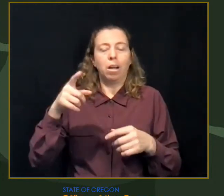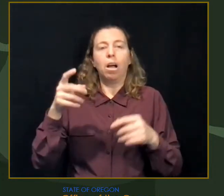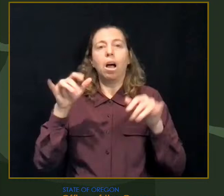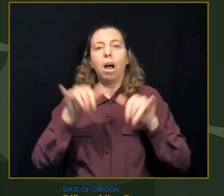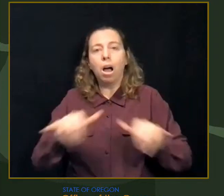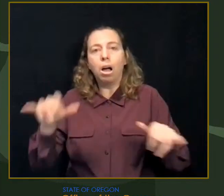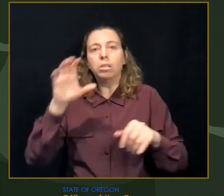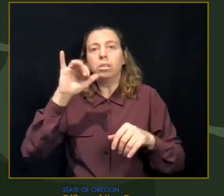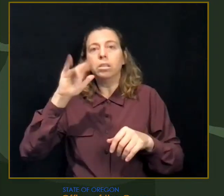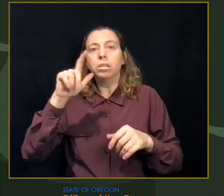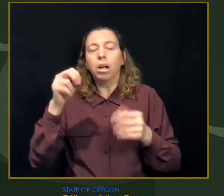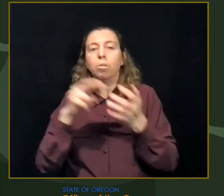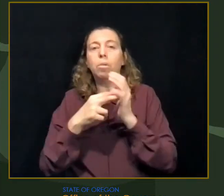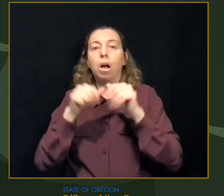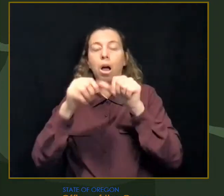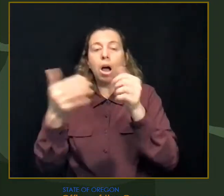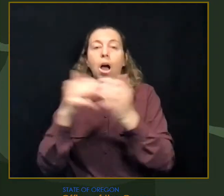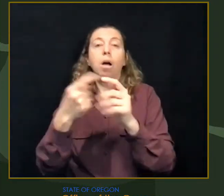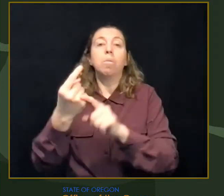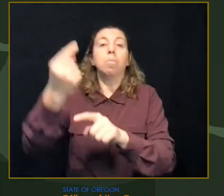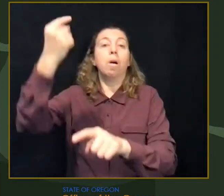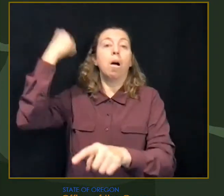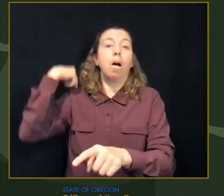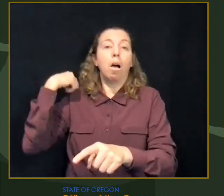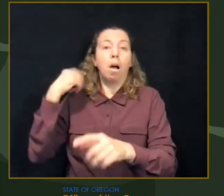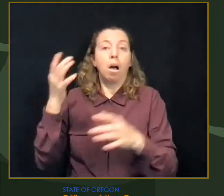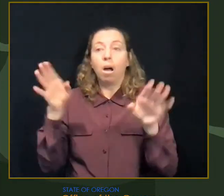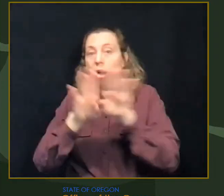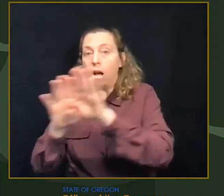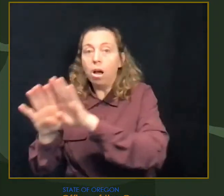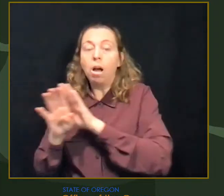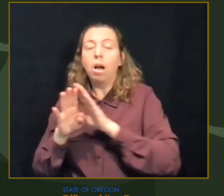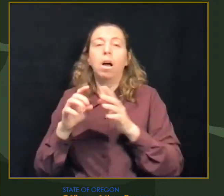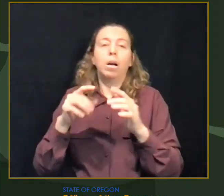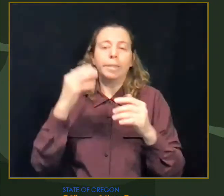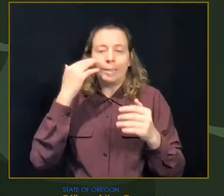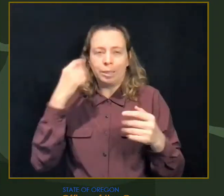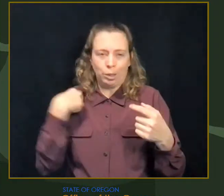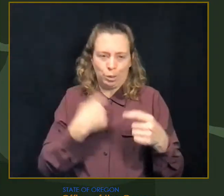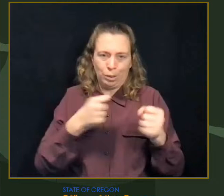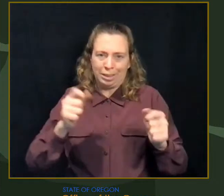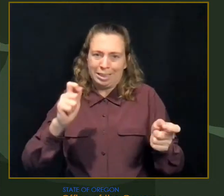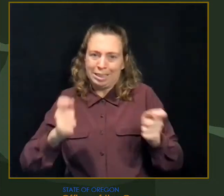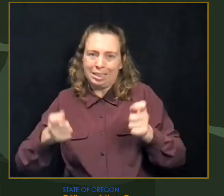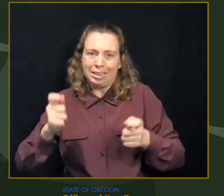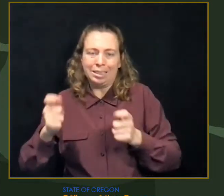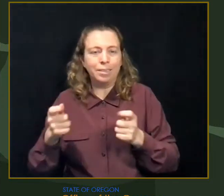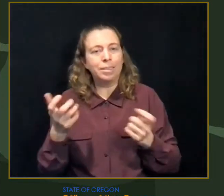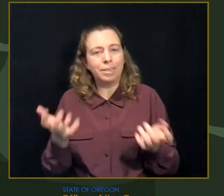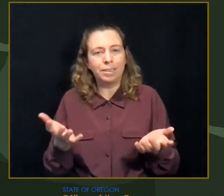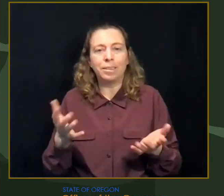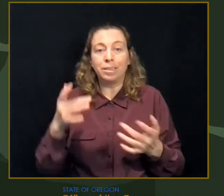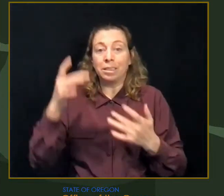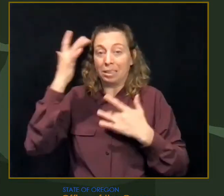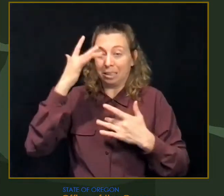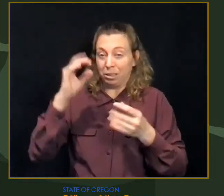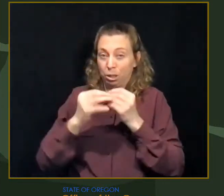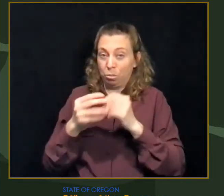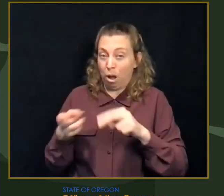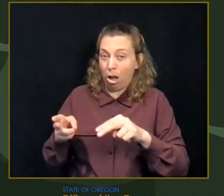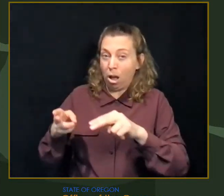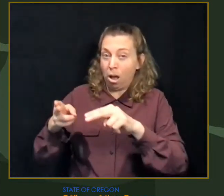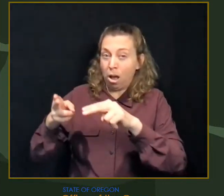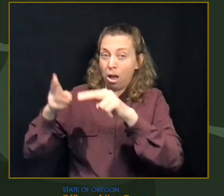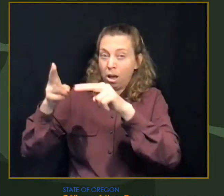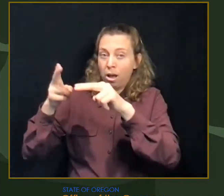level framework. And so normally our policy gets a little stronger as things start picking up like this. So all we have to do is